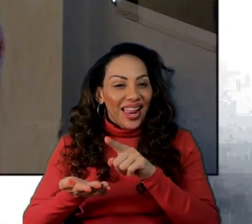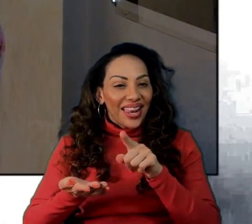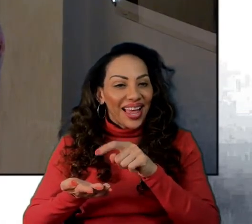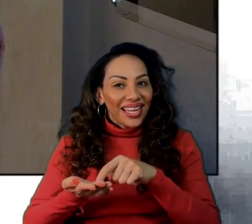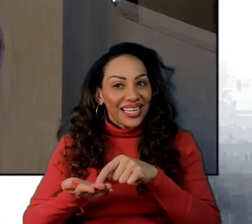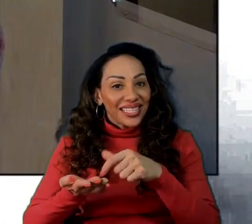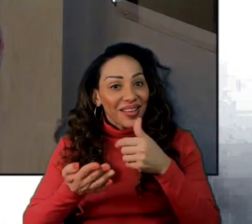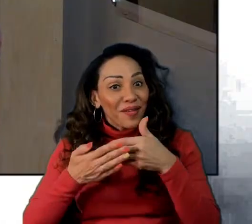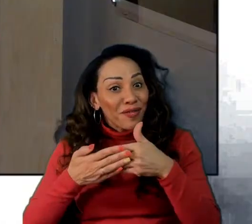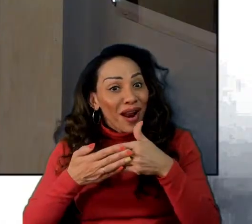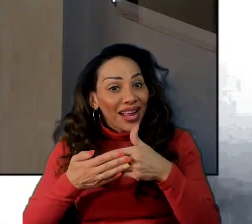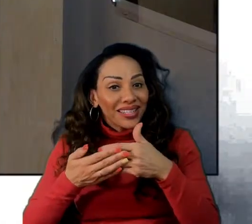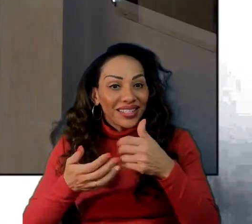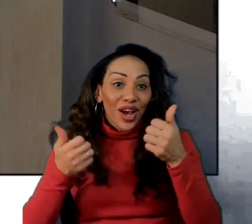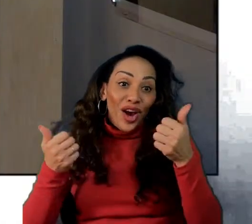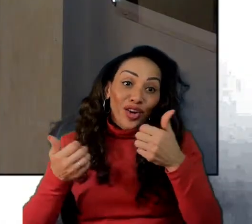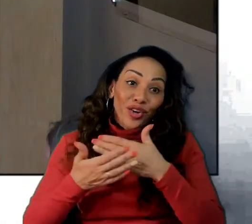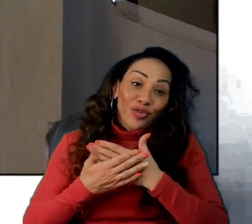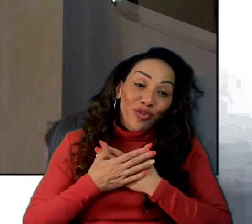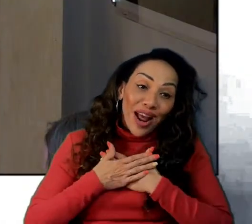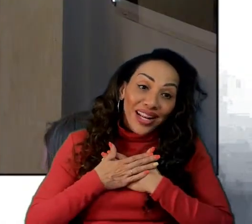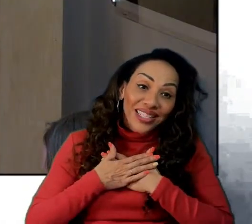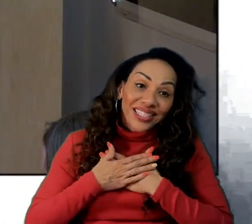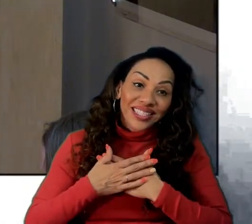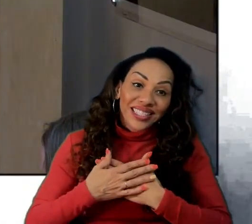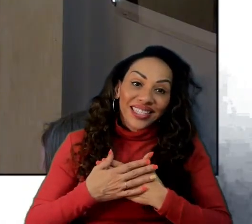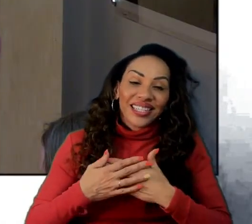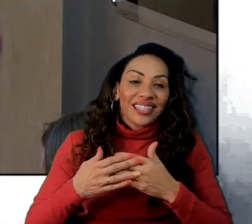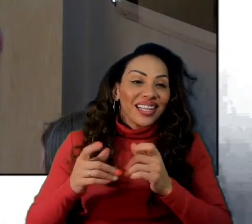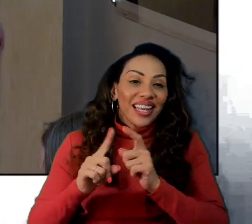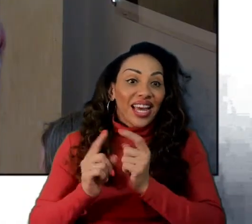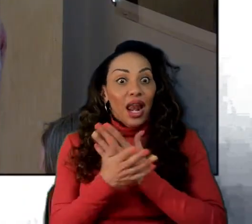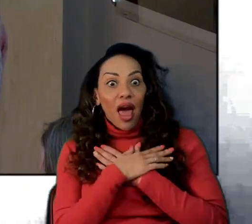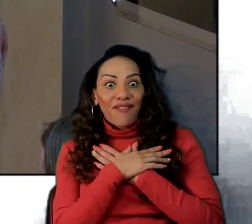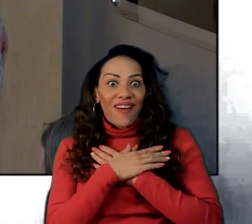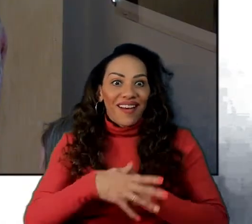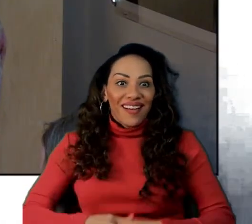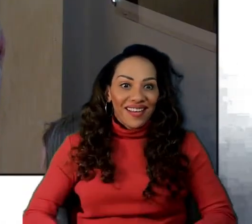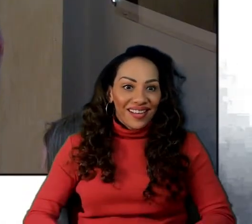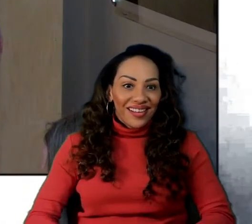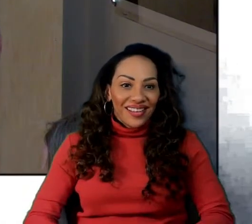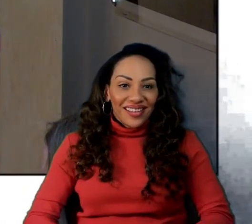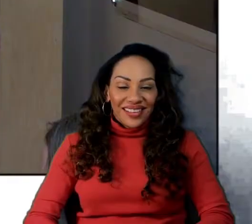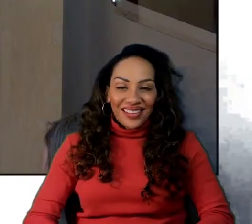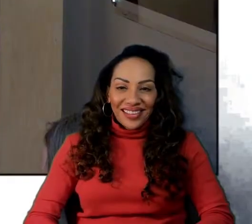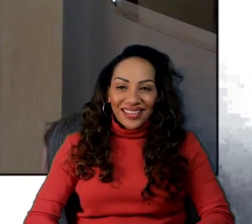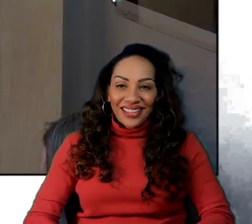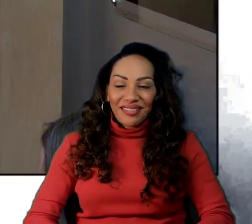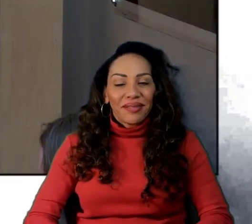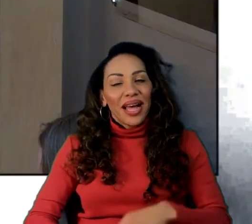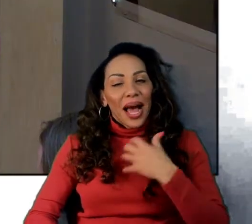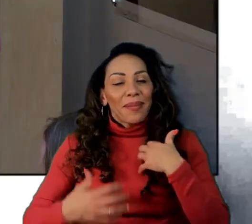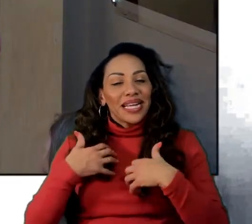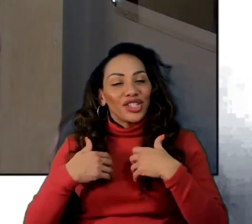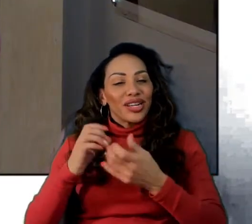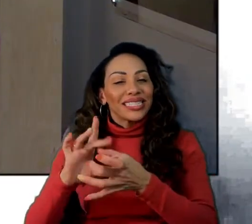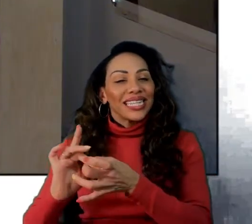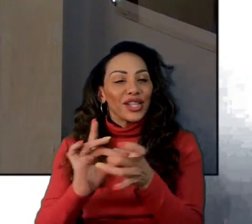maybe a lover. But I'm really interested in the relationship